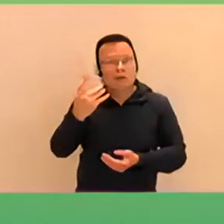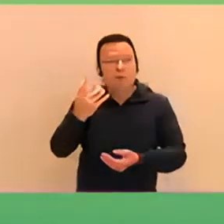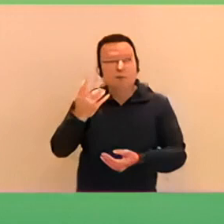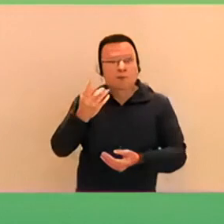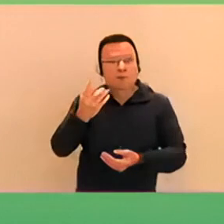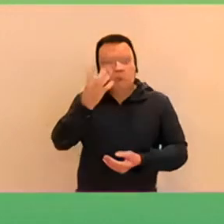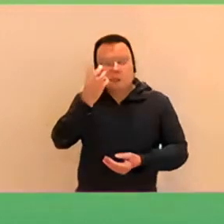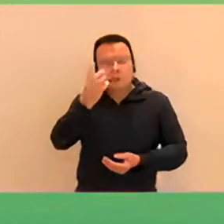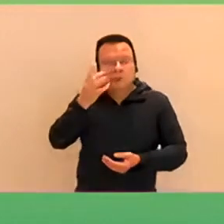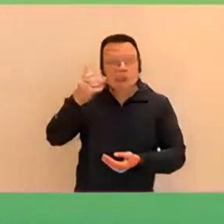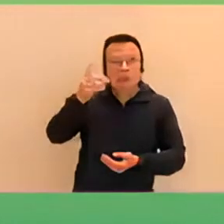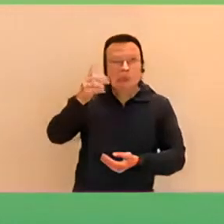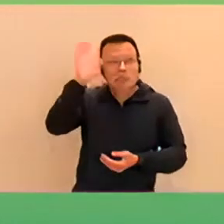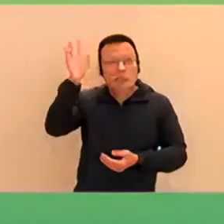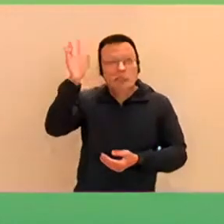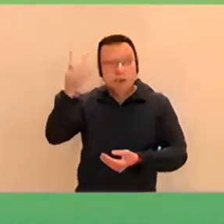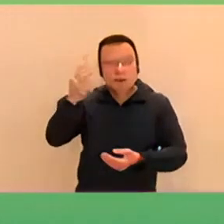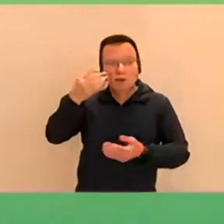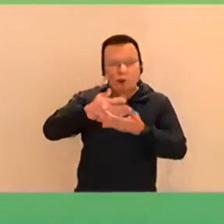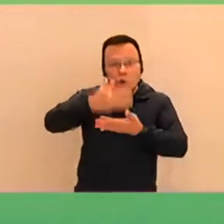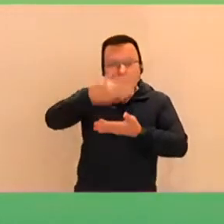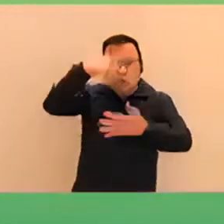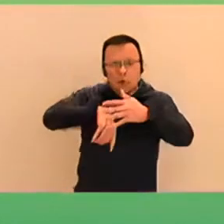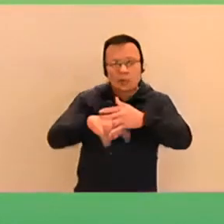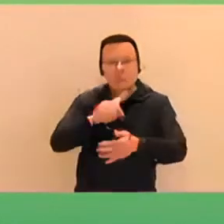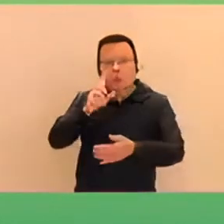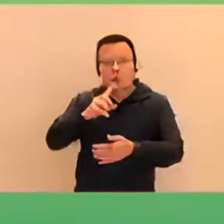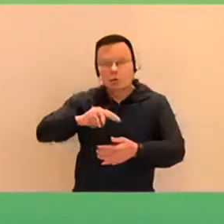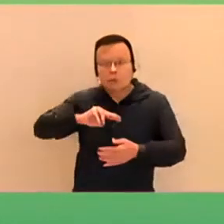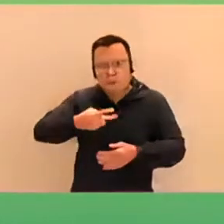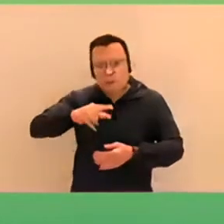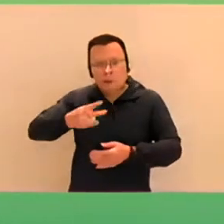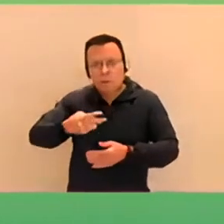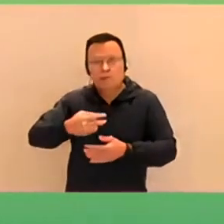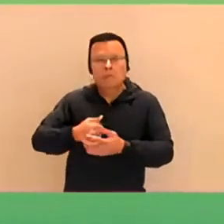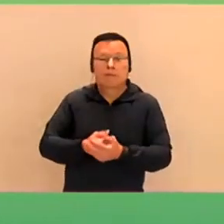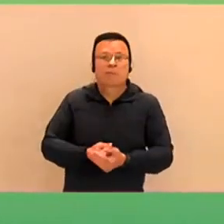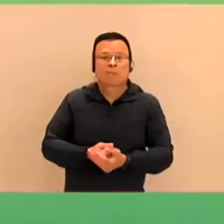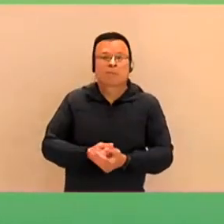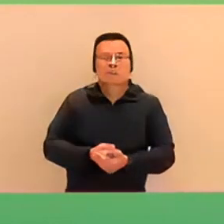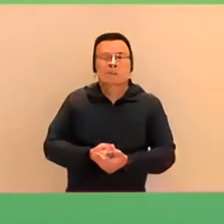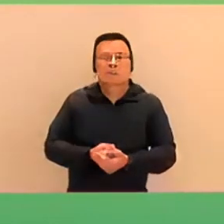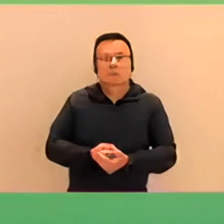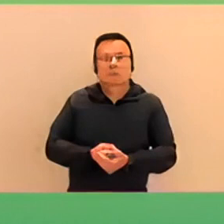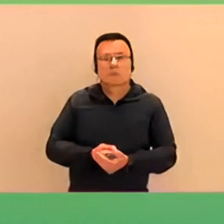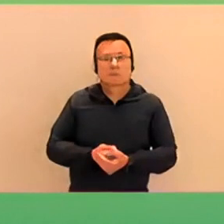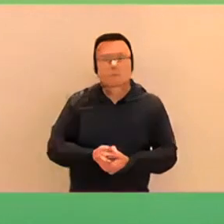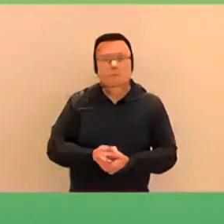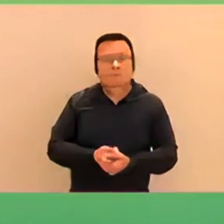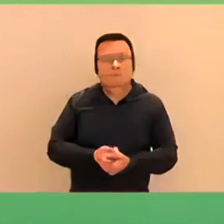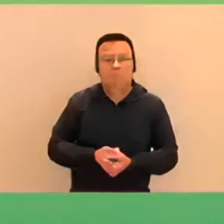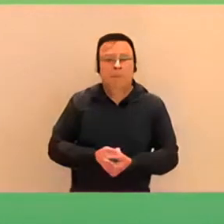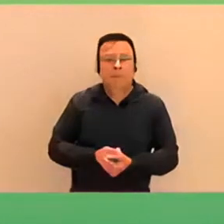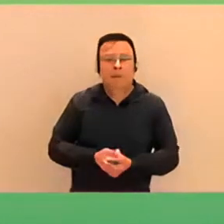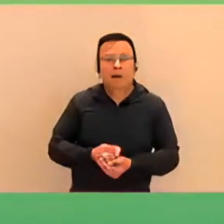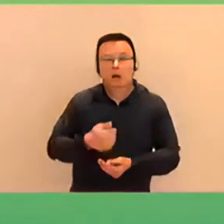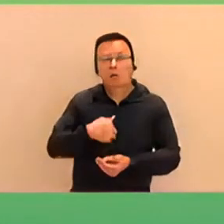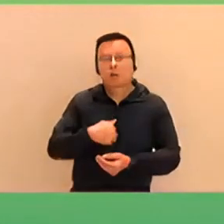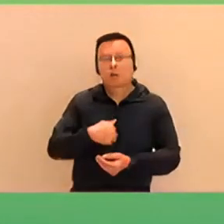system and equipment performance. So the left three factors can affect on building performance, energy